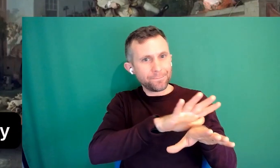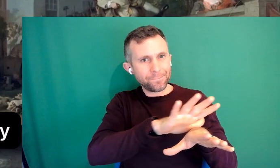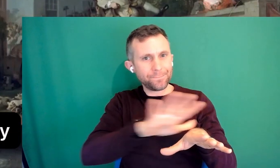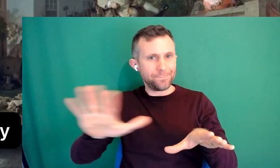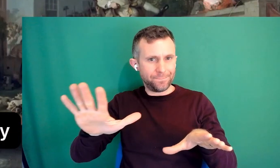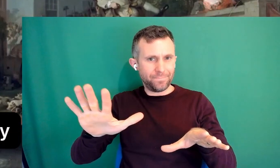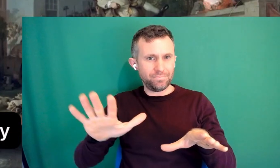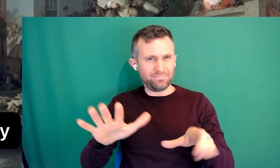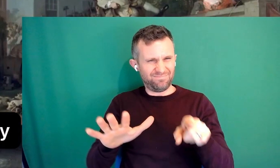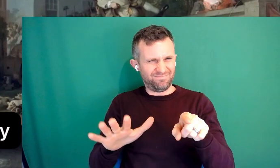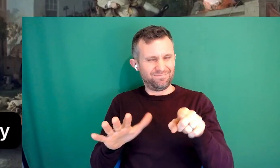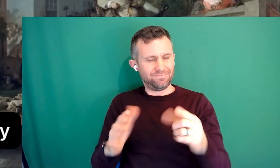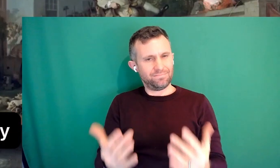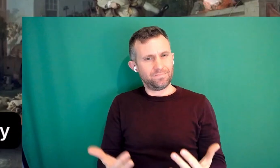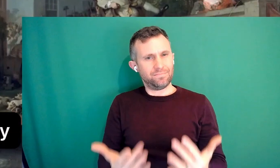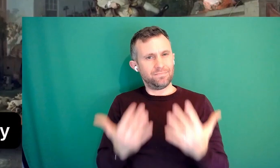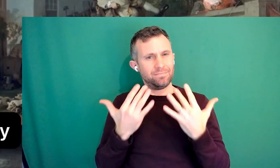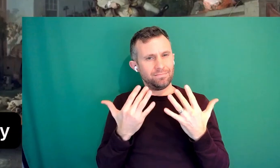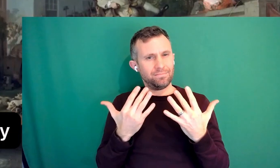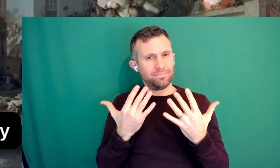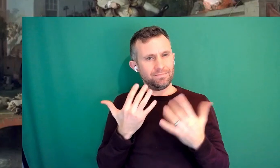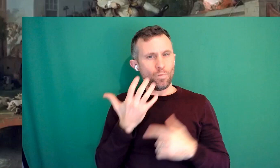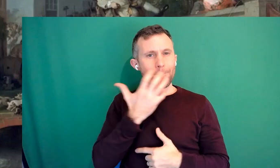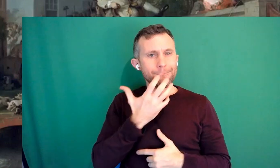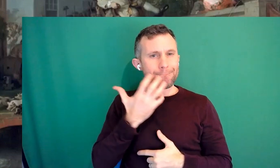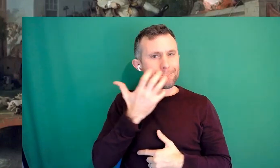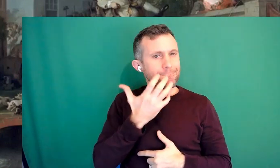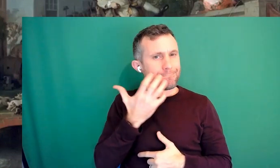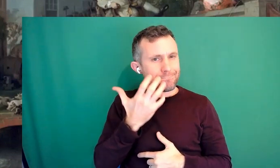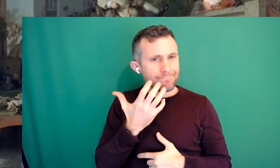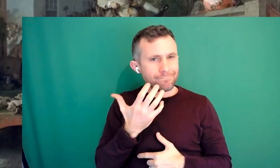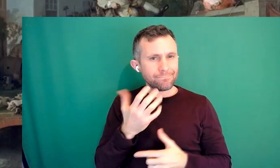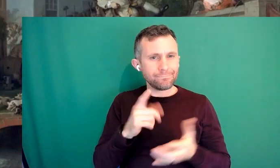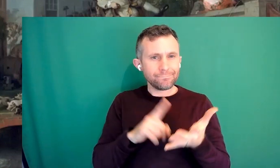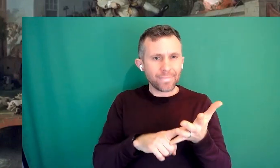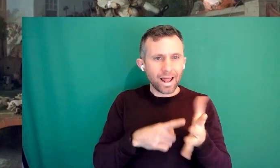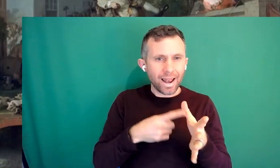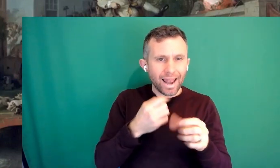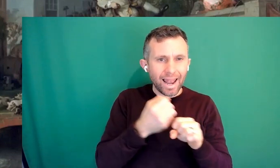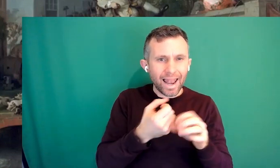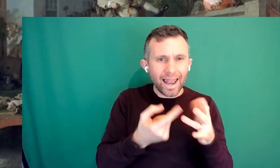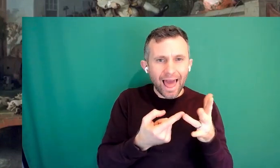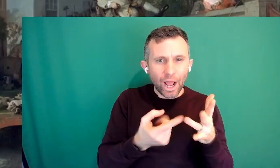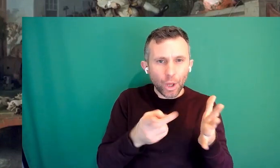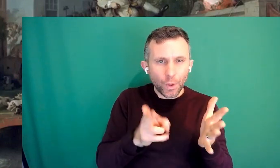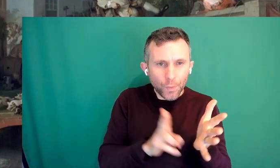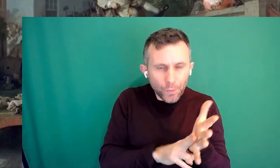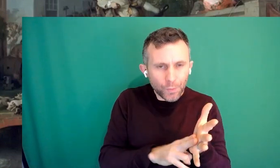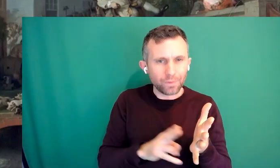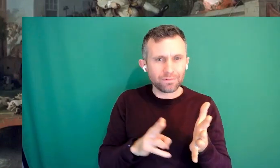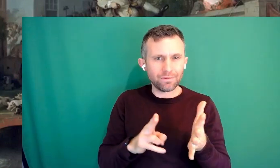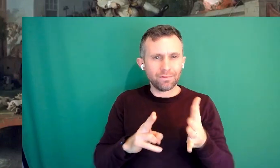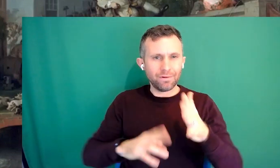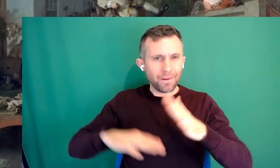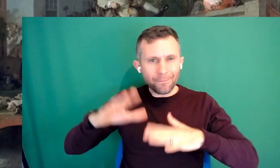made scathing critiques of society. This series, in particular, critiquing the rampant